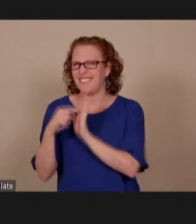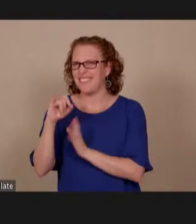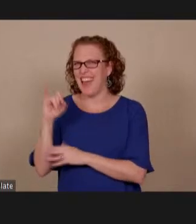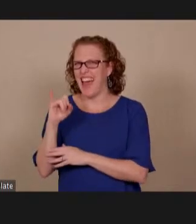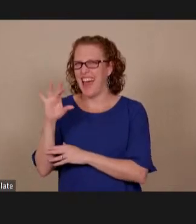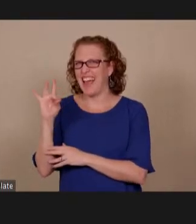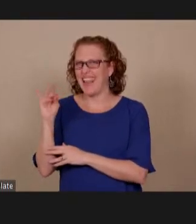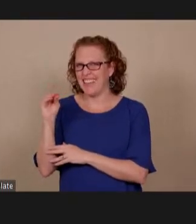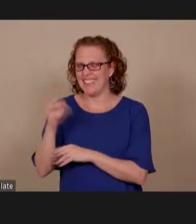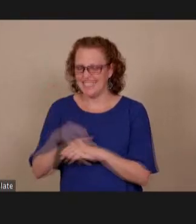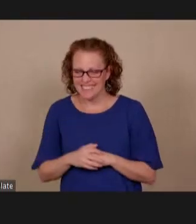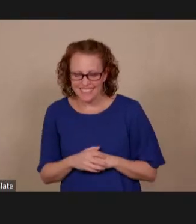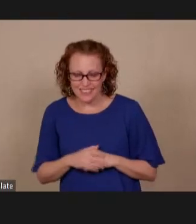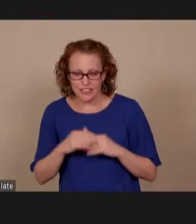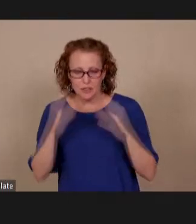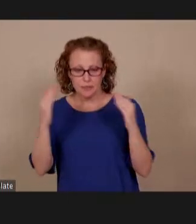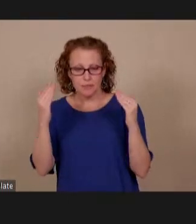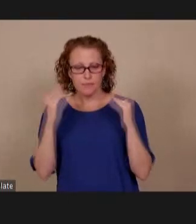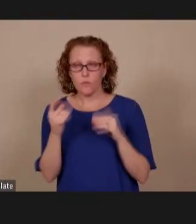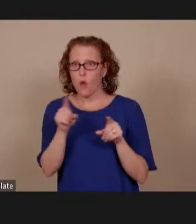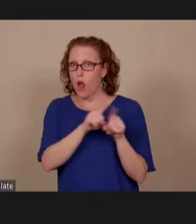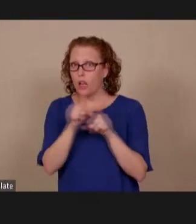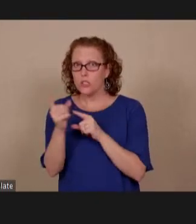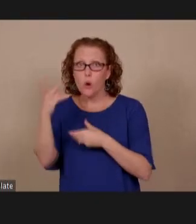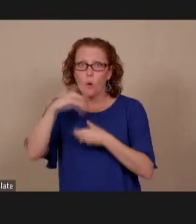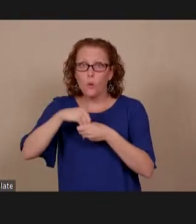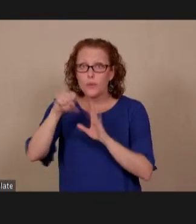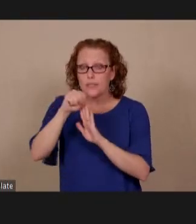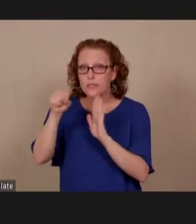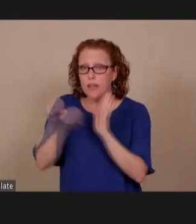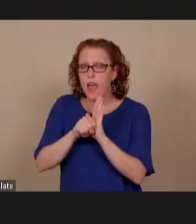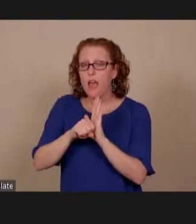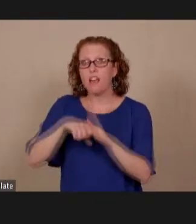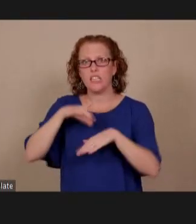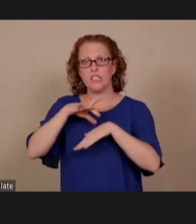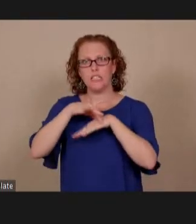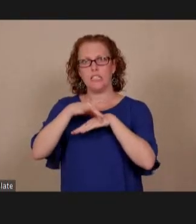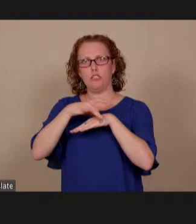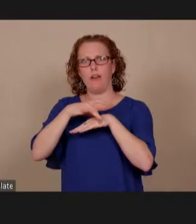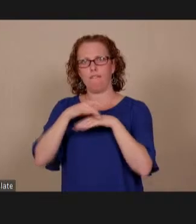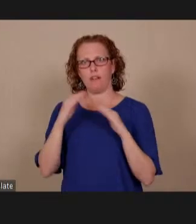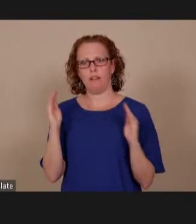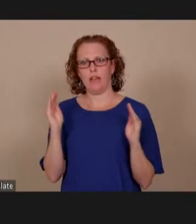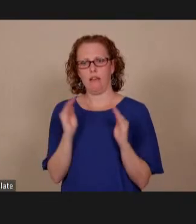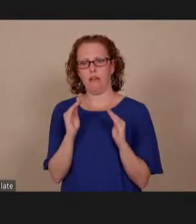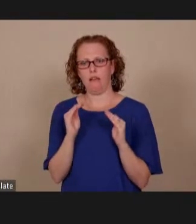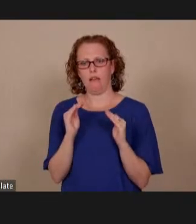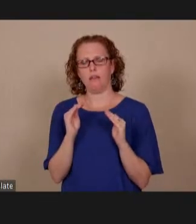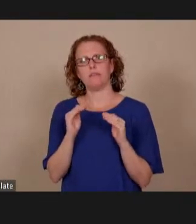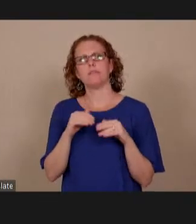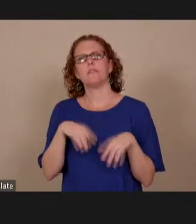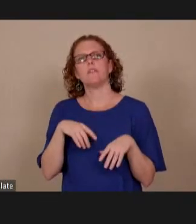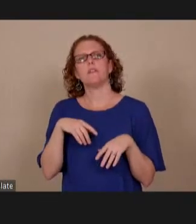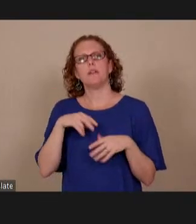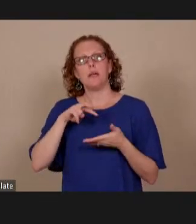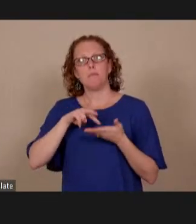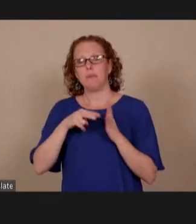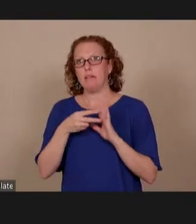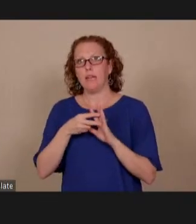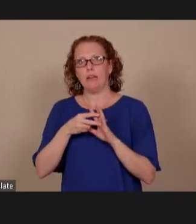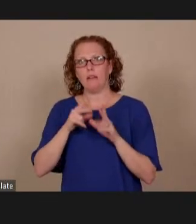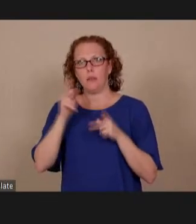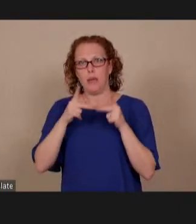that the districts be geographically compact and that the populations be clustered together rather